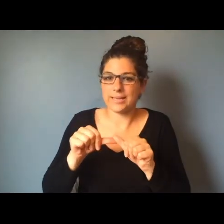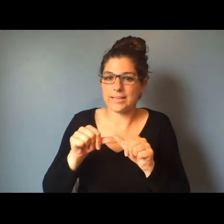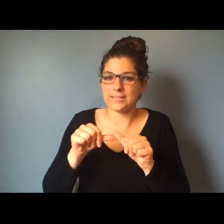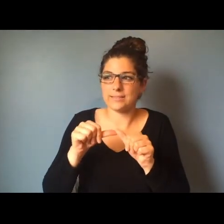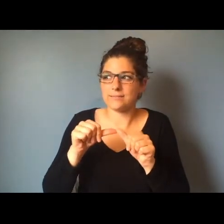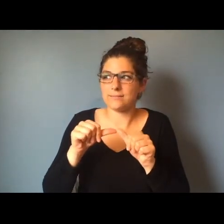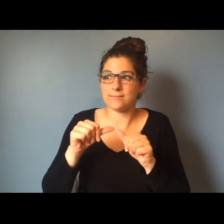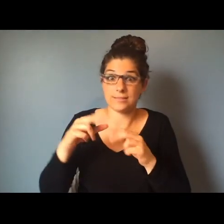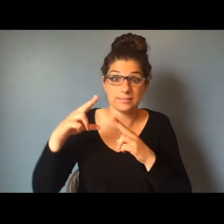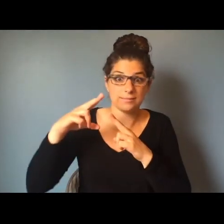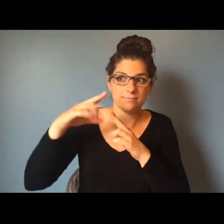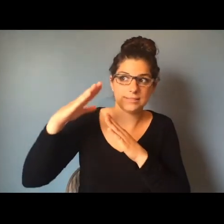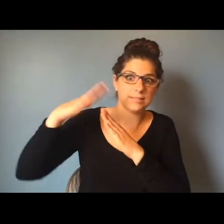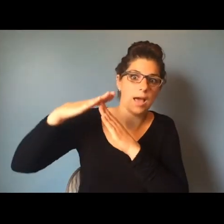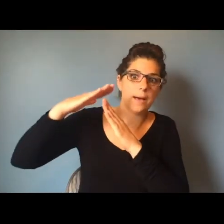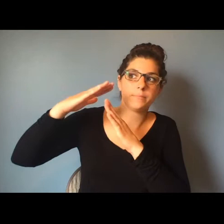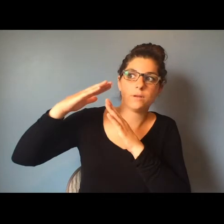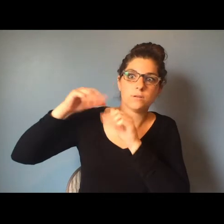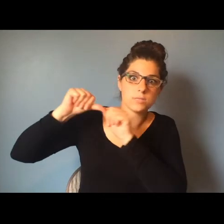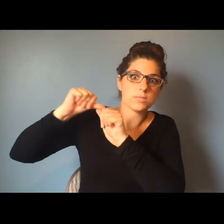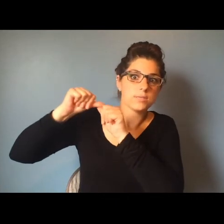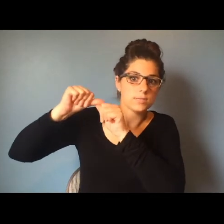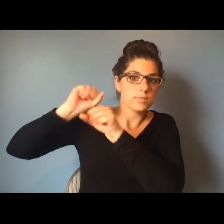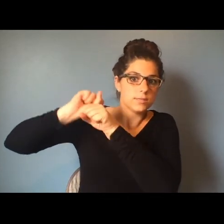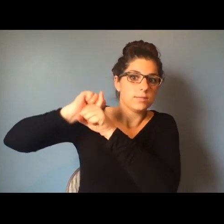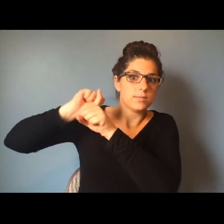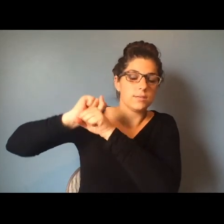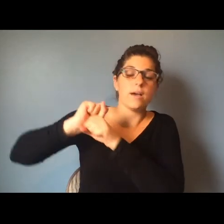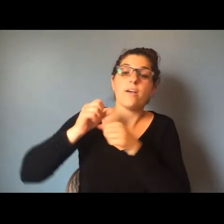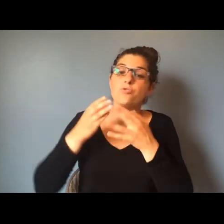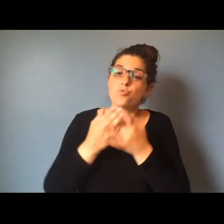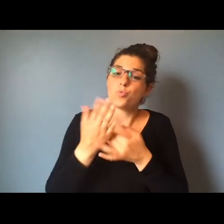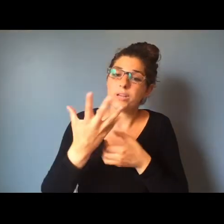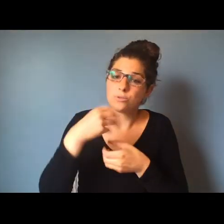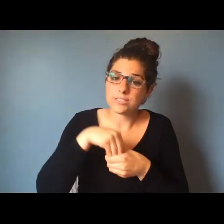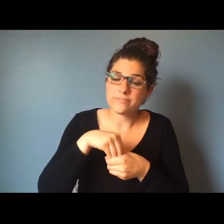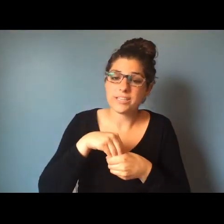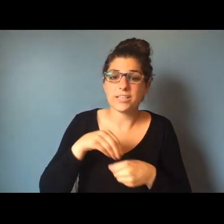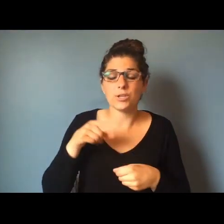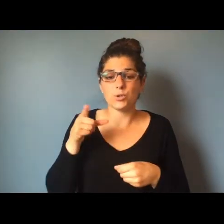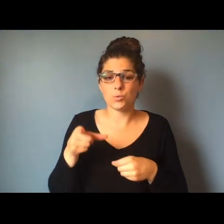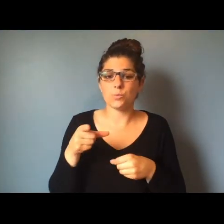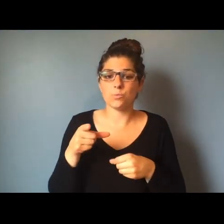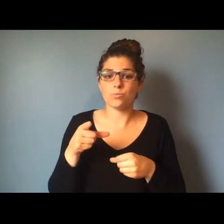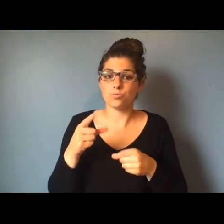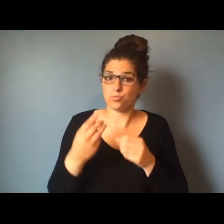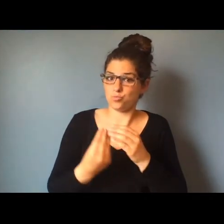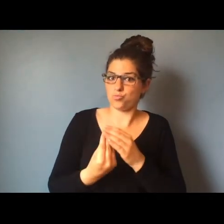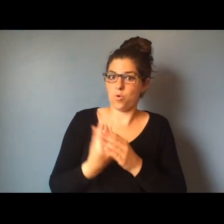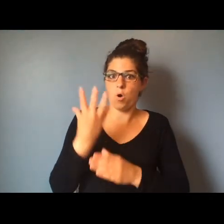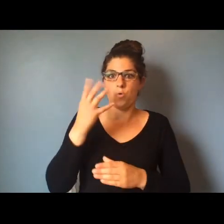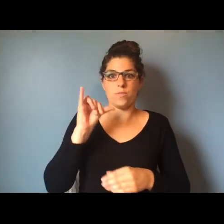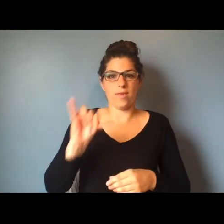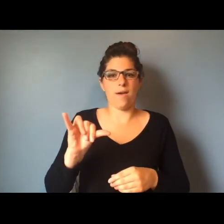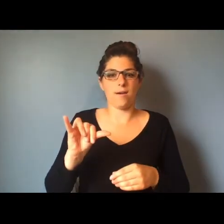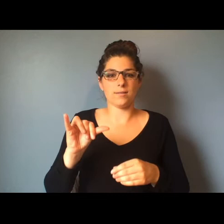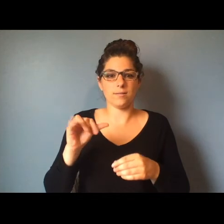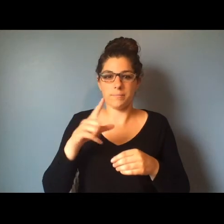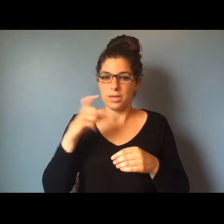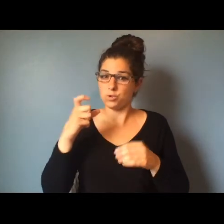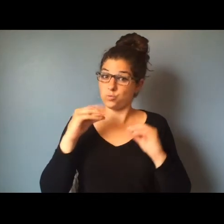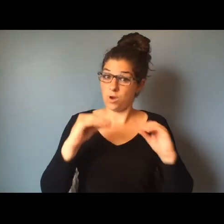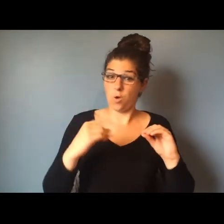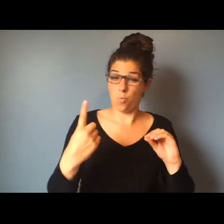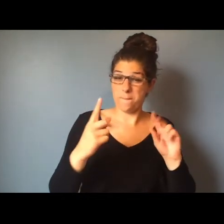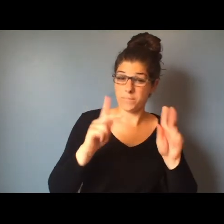top or to be at the top. And through inclusivity, you grow it. So because you taught one